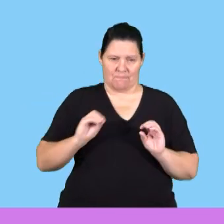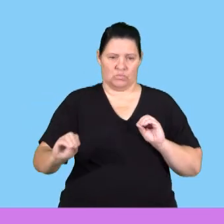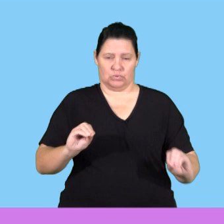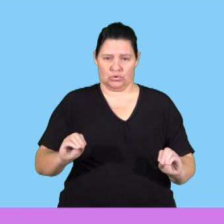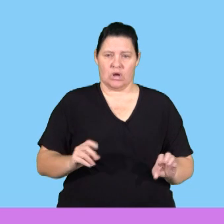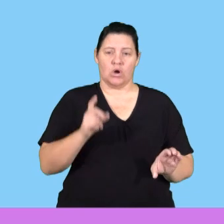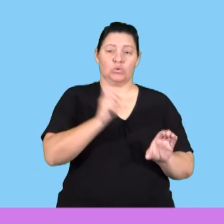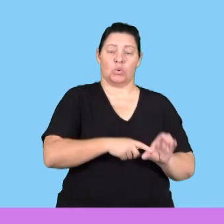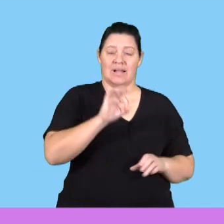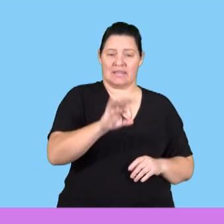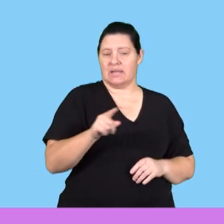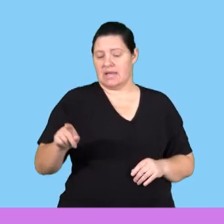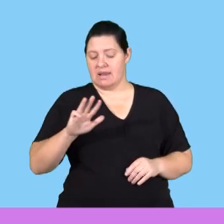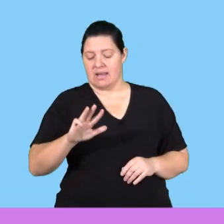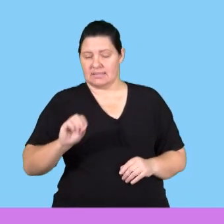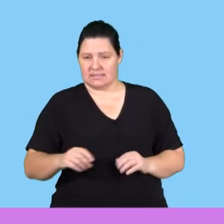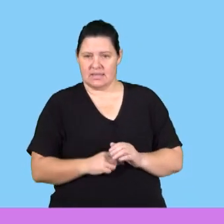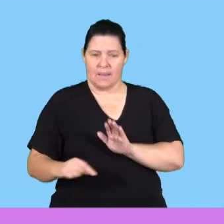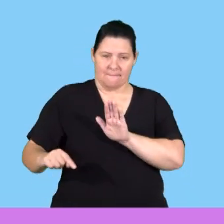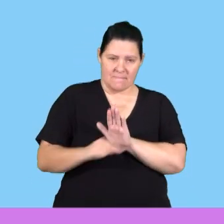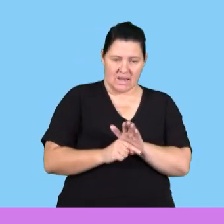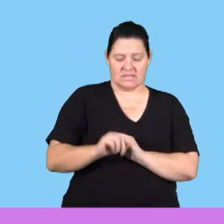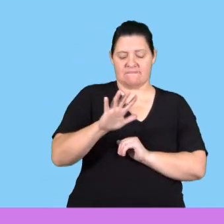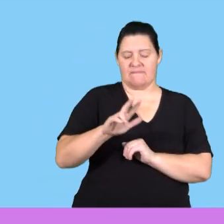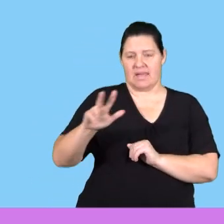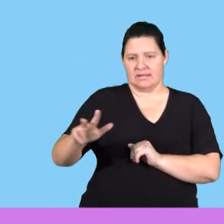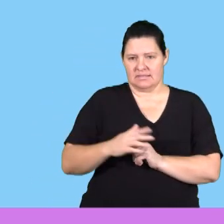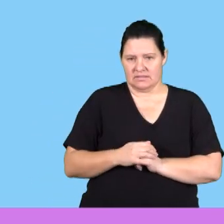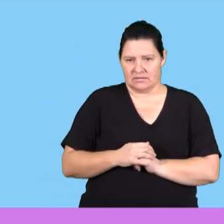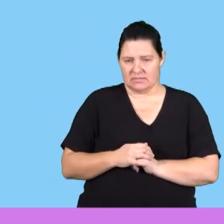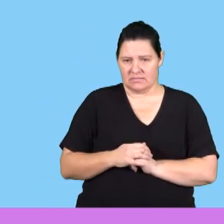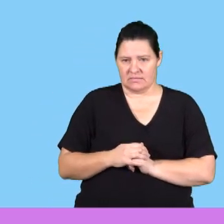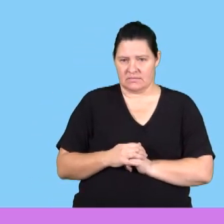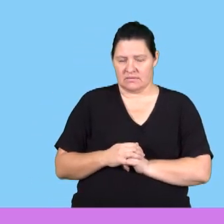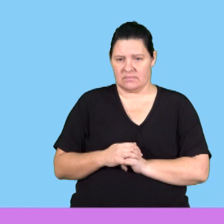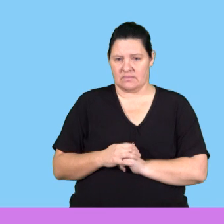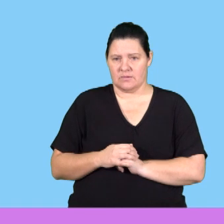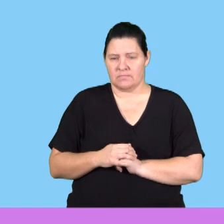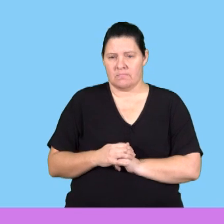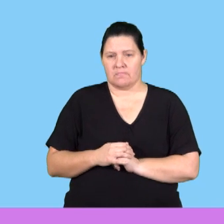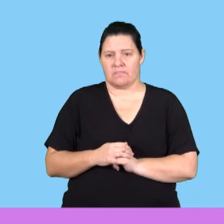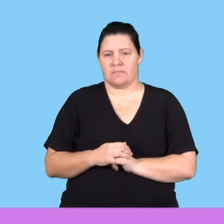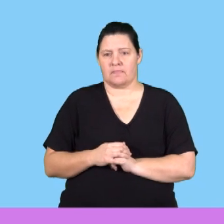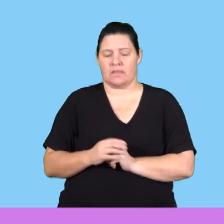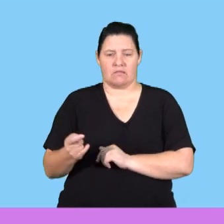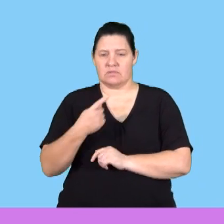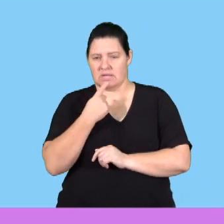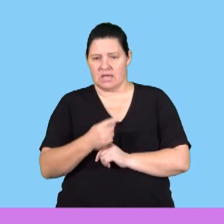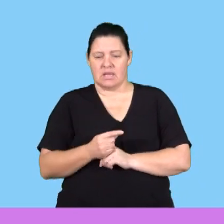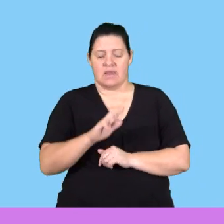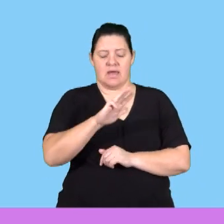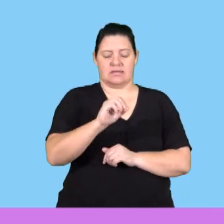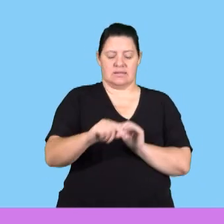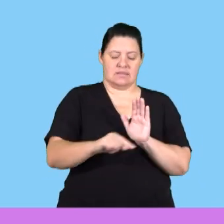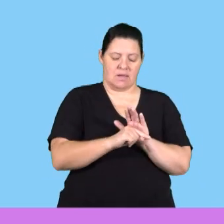my quartiles, right? Quartile 3, we are saying is 90, minus quartile 1, we determined is 58.